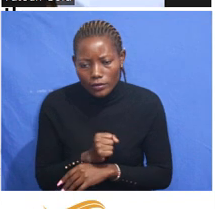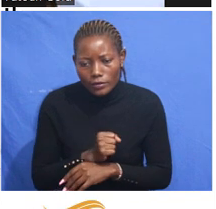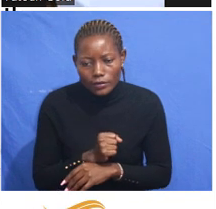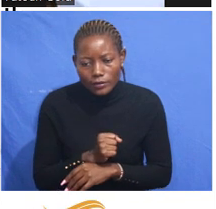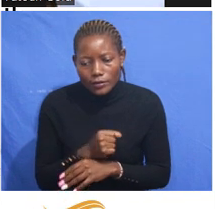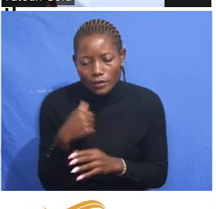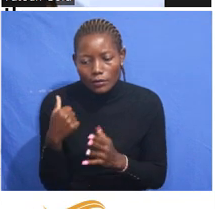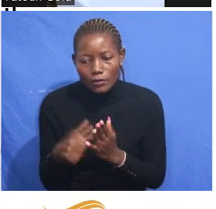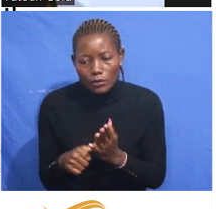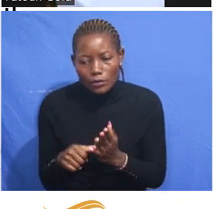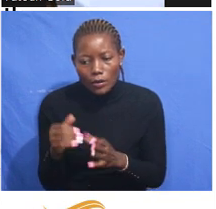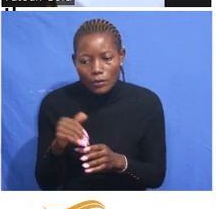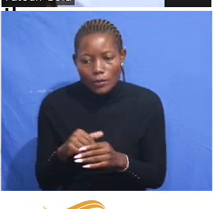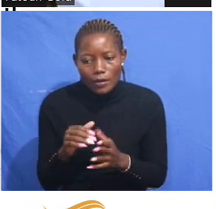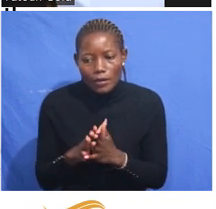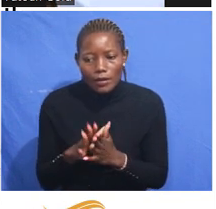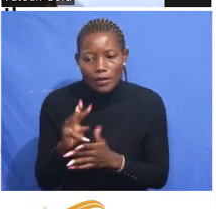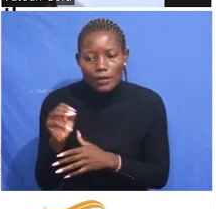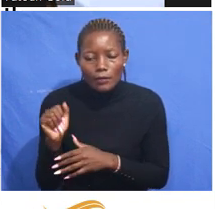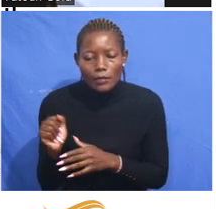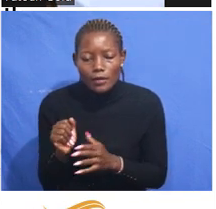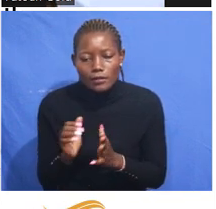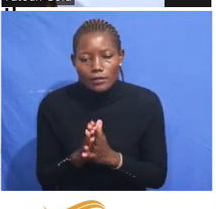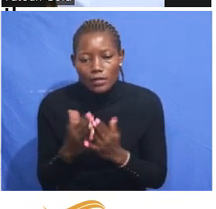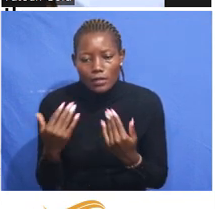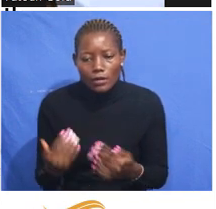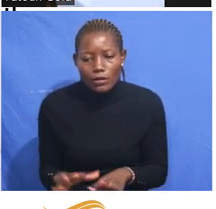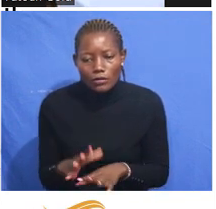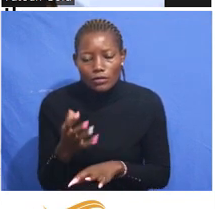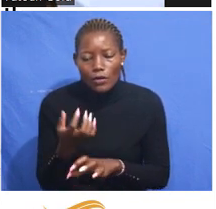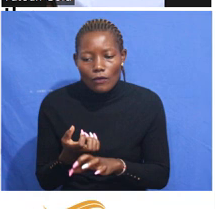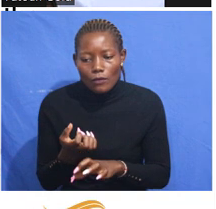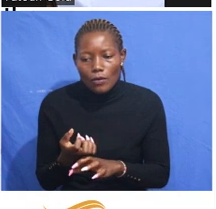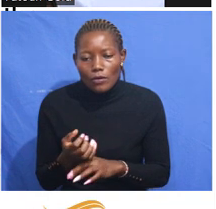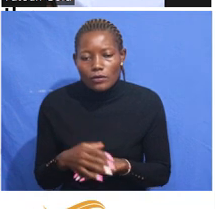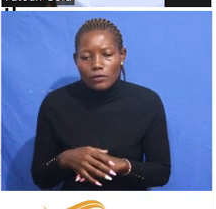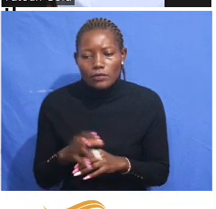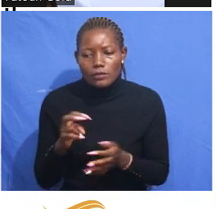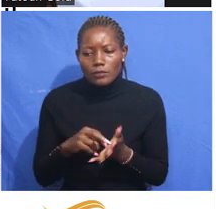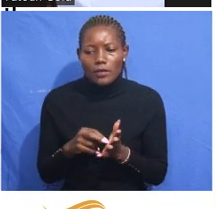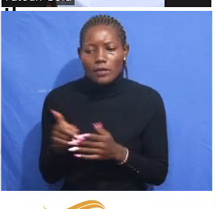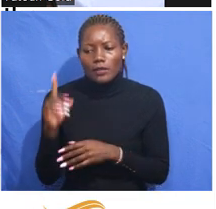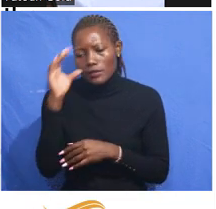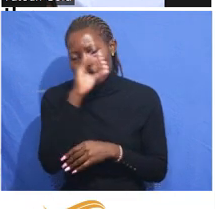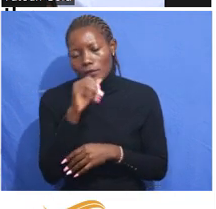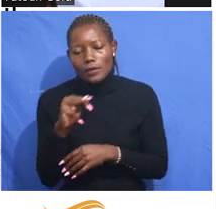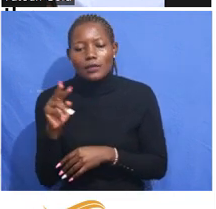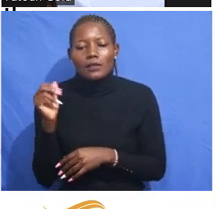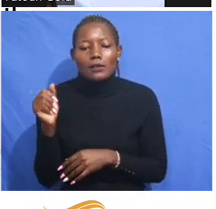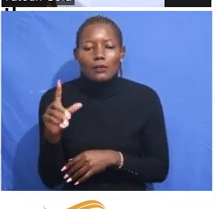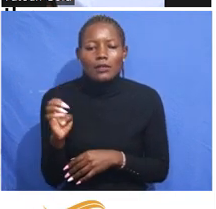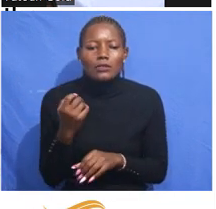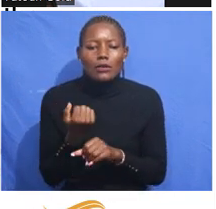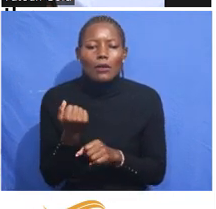muscle mass and a potential loss of bone density. So this missing muscle mass makes it more